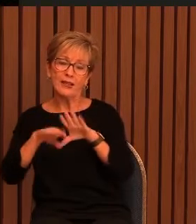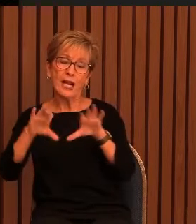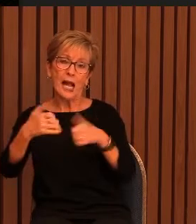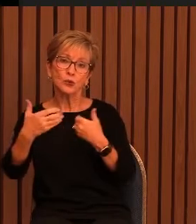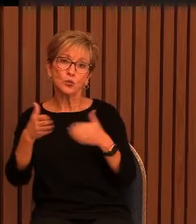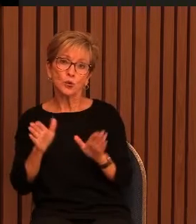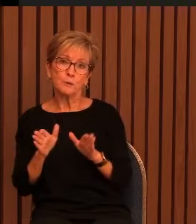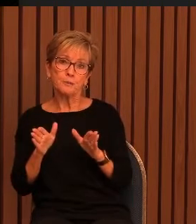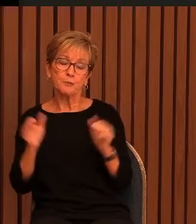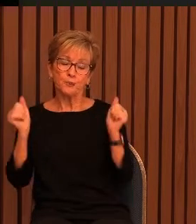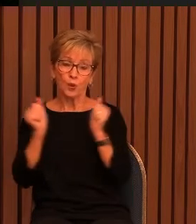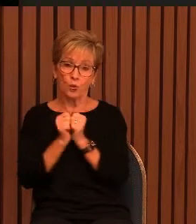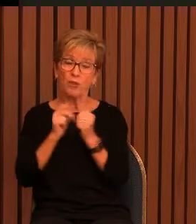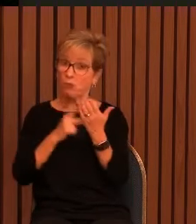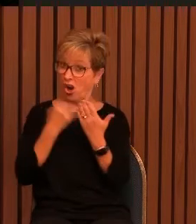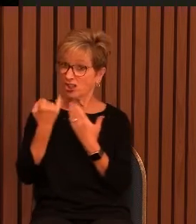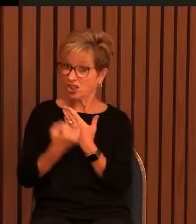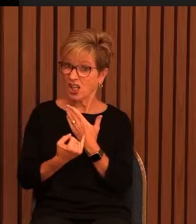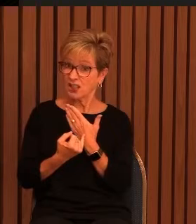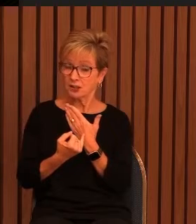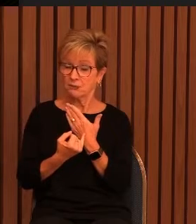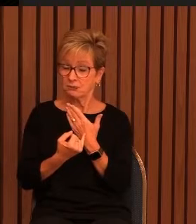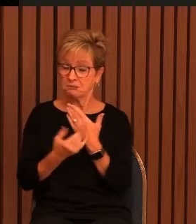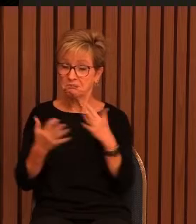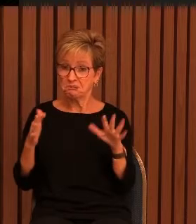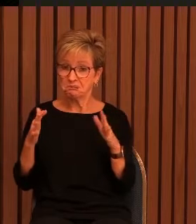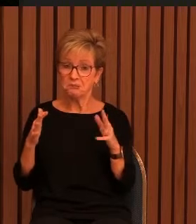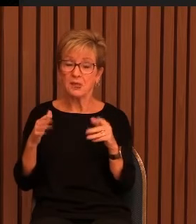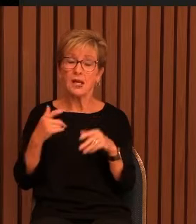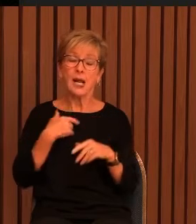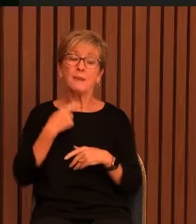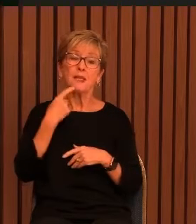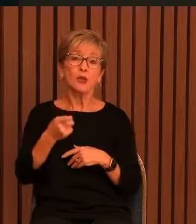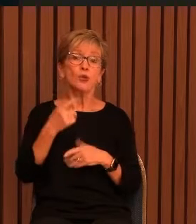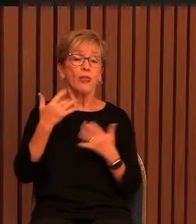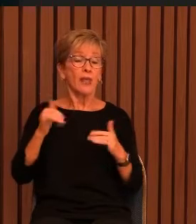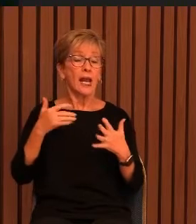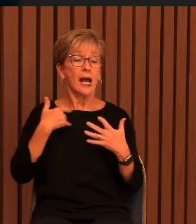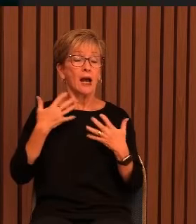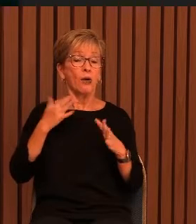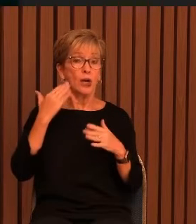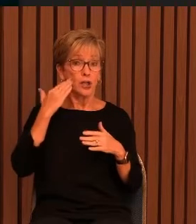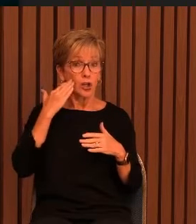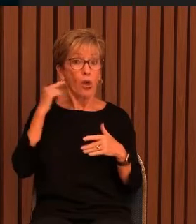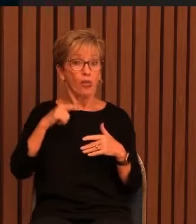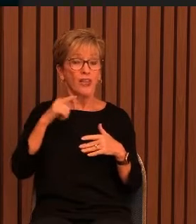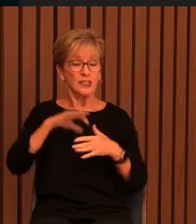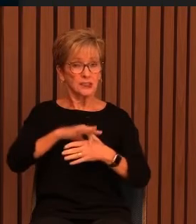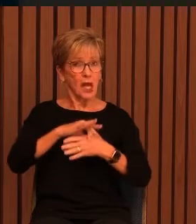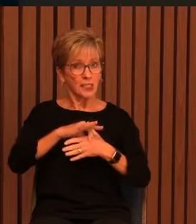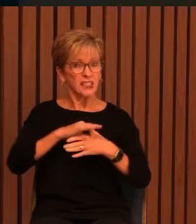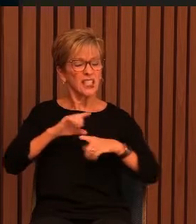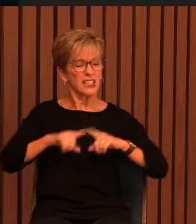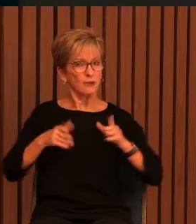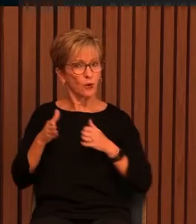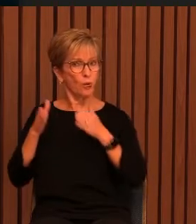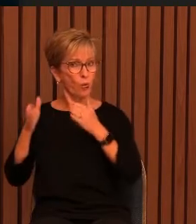classroom with a project. Look, I'm showing you that I know this content in a different